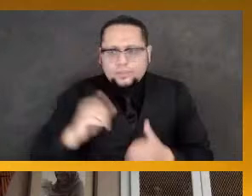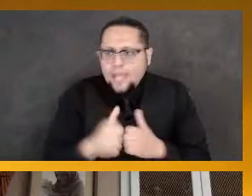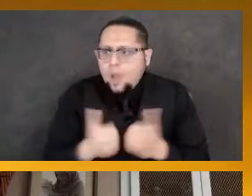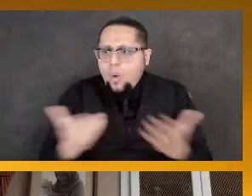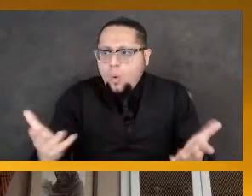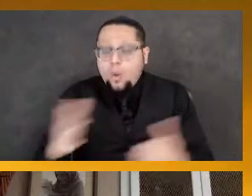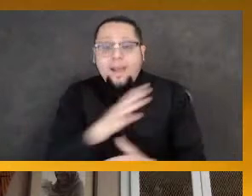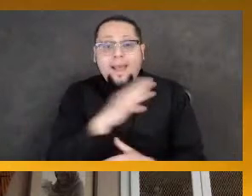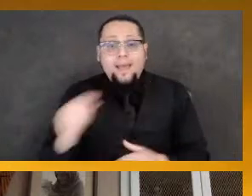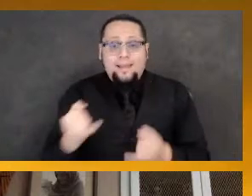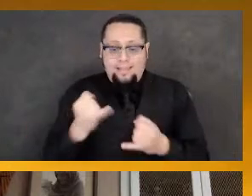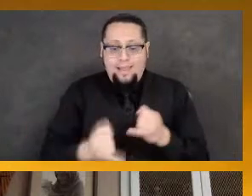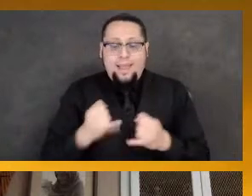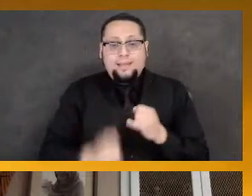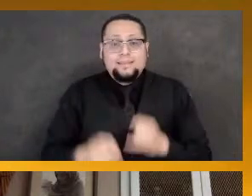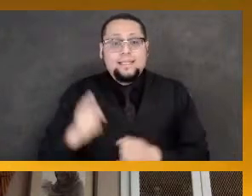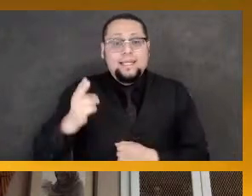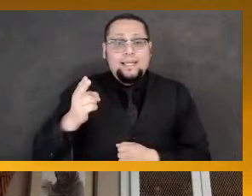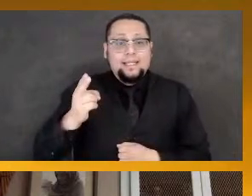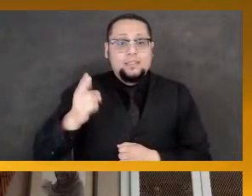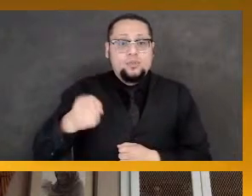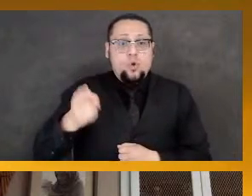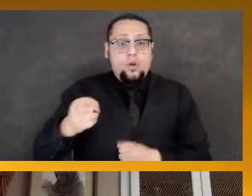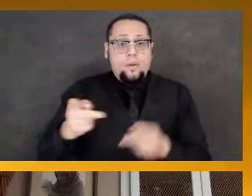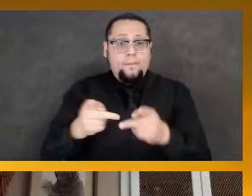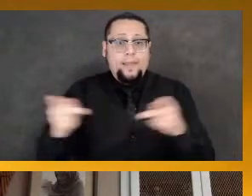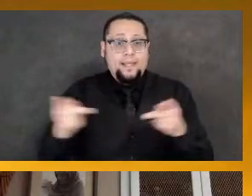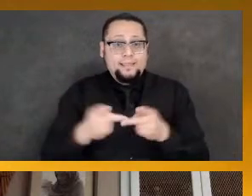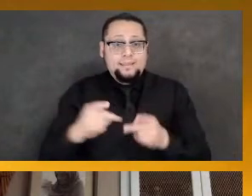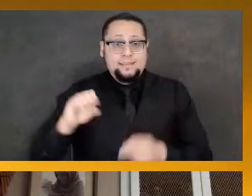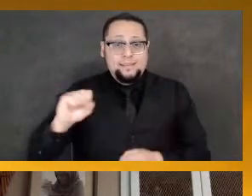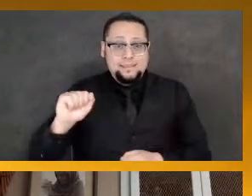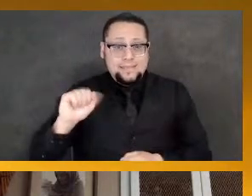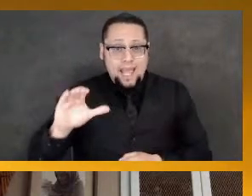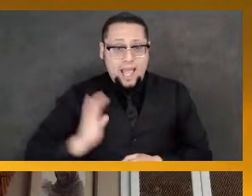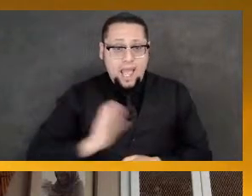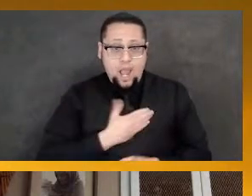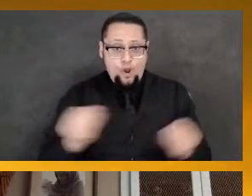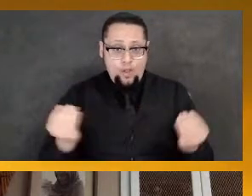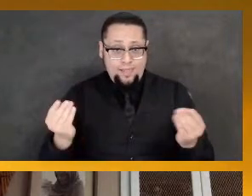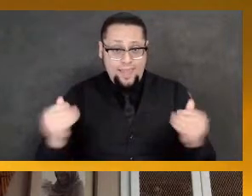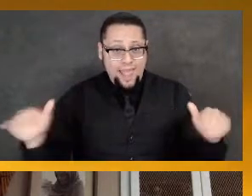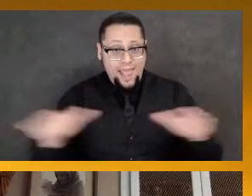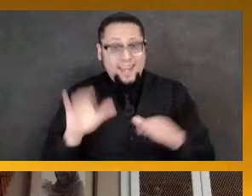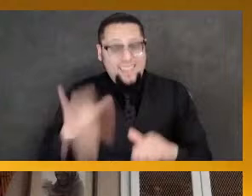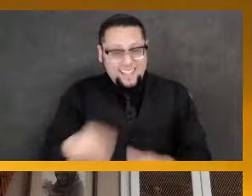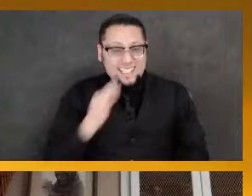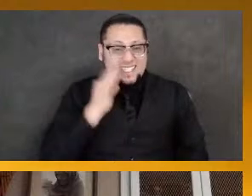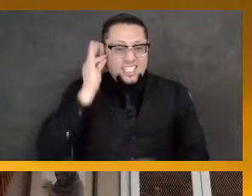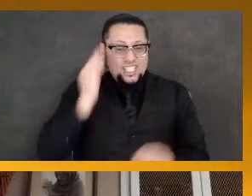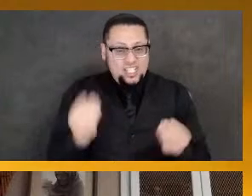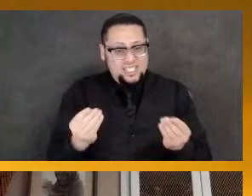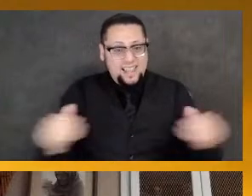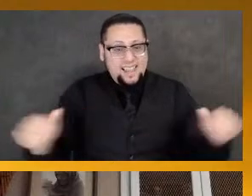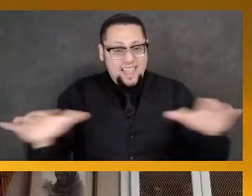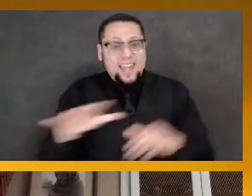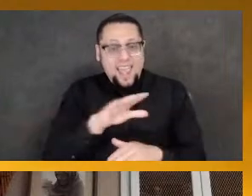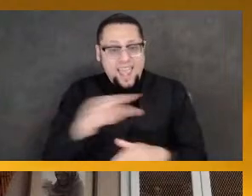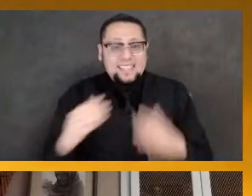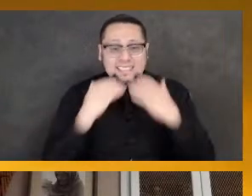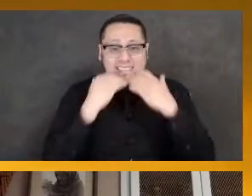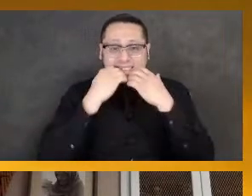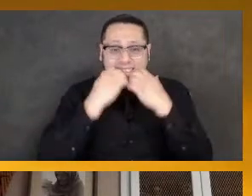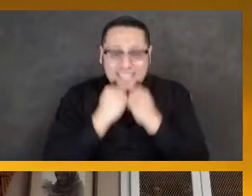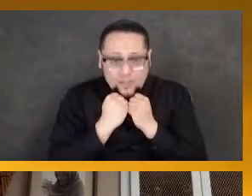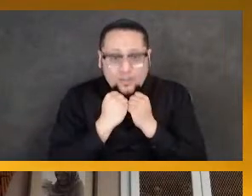was historical markers. SAC, the land that we sit on, is Indigenous lands, and it's very sacred Indigenous land.